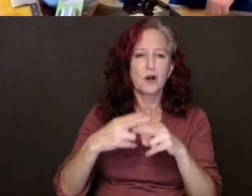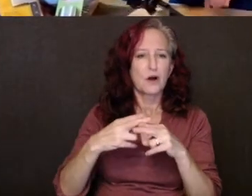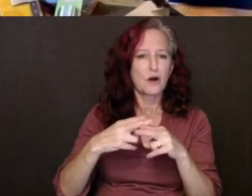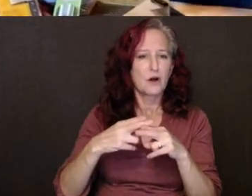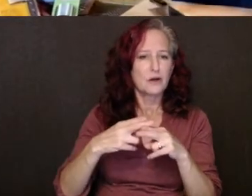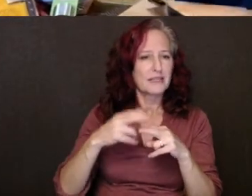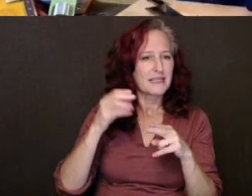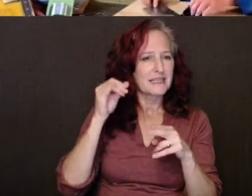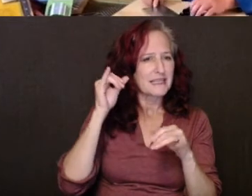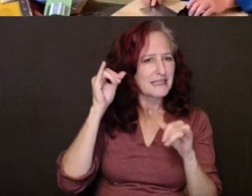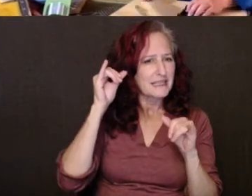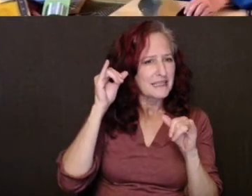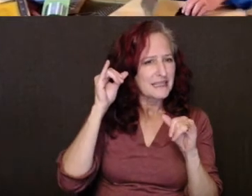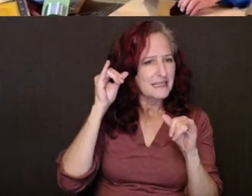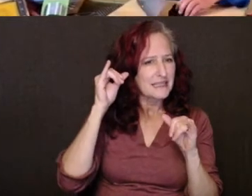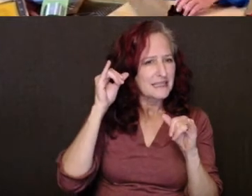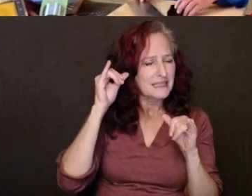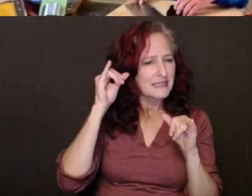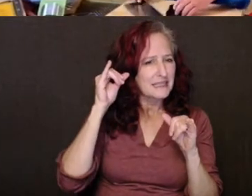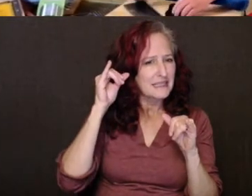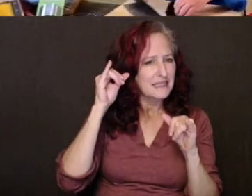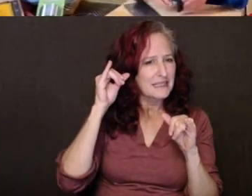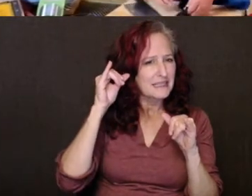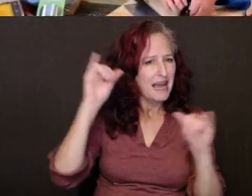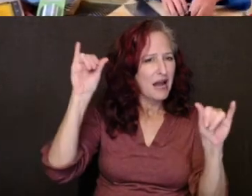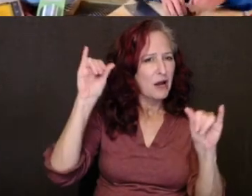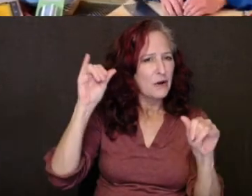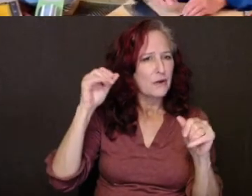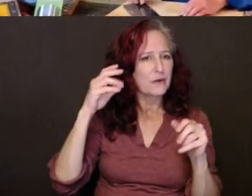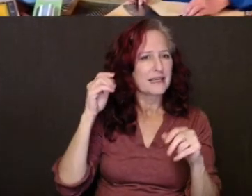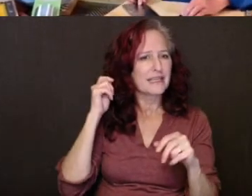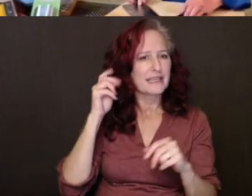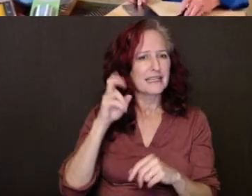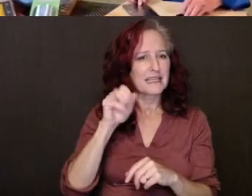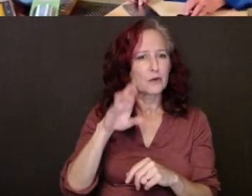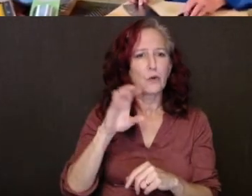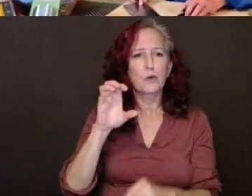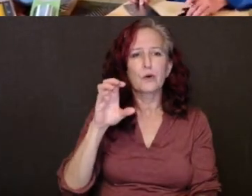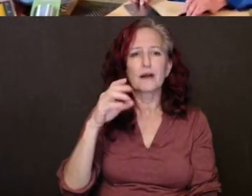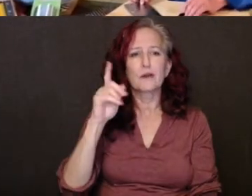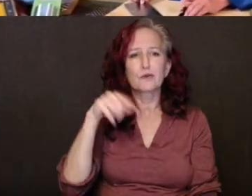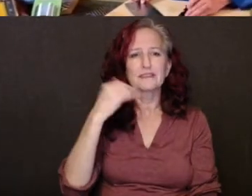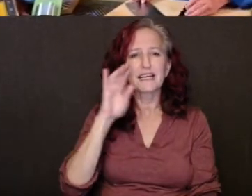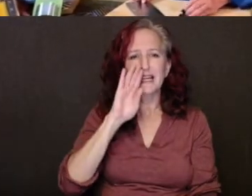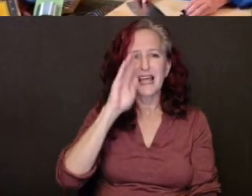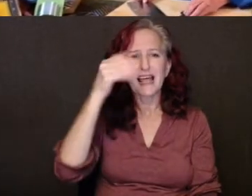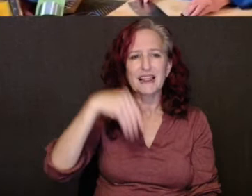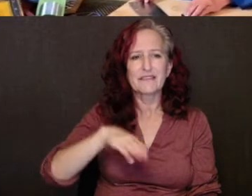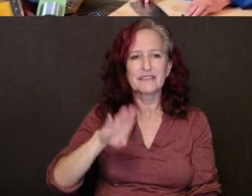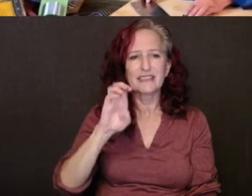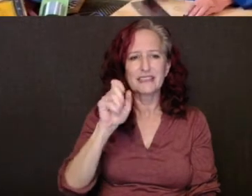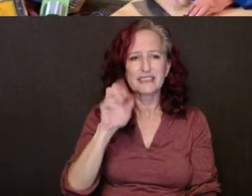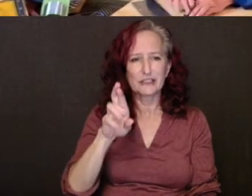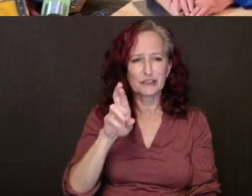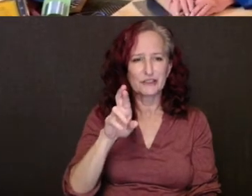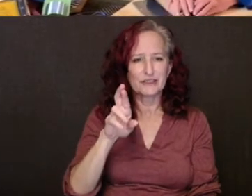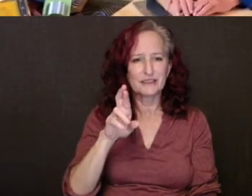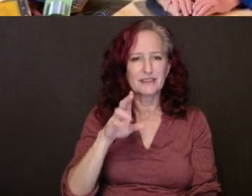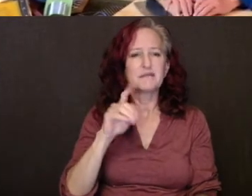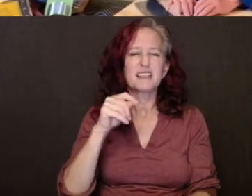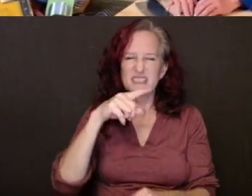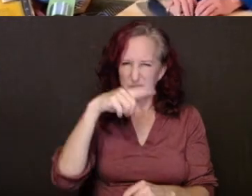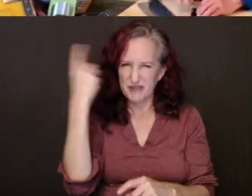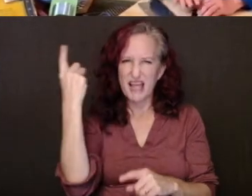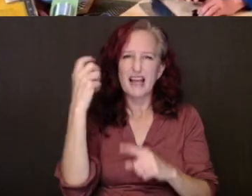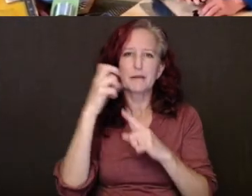these wood ear or cloud ear. I put it all together. And then a question for that, that is a mushroom, right? Not a seaweed.